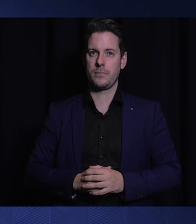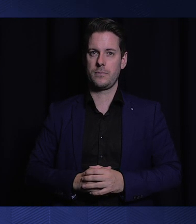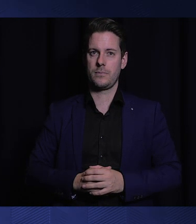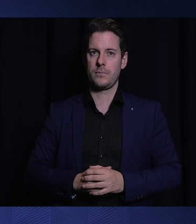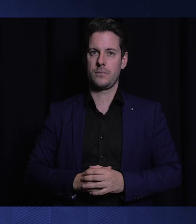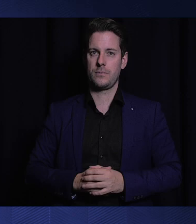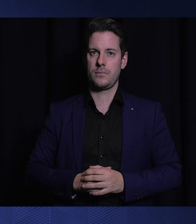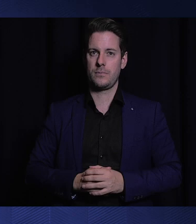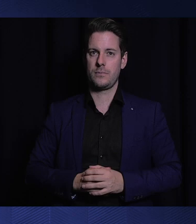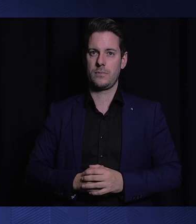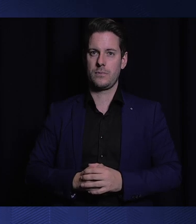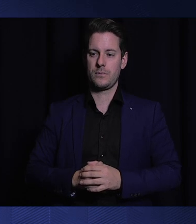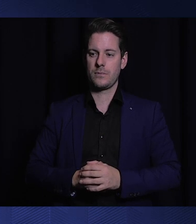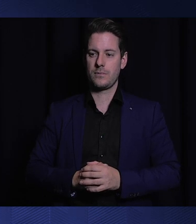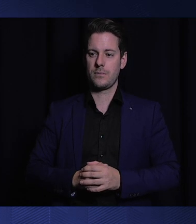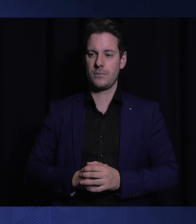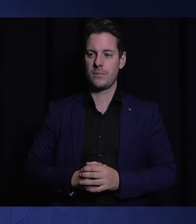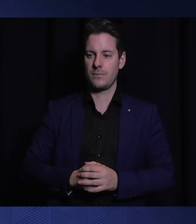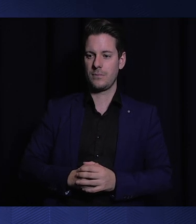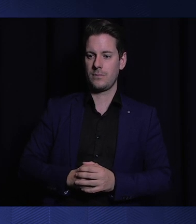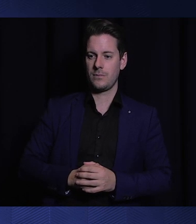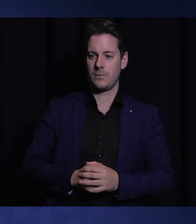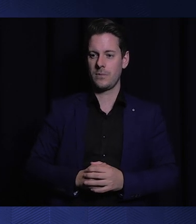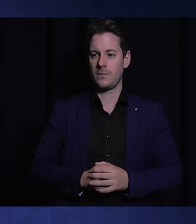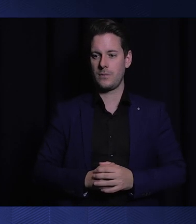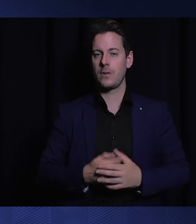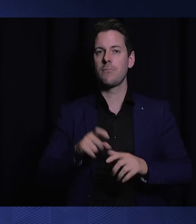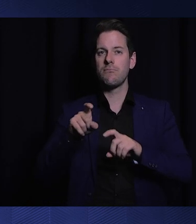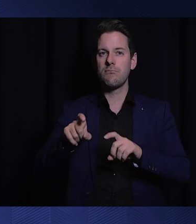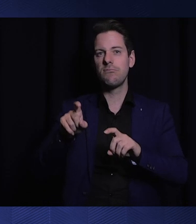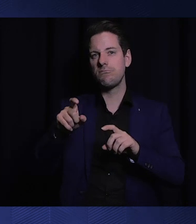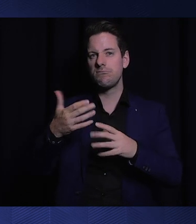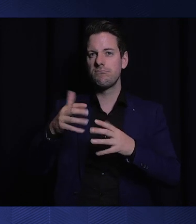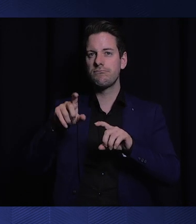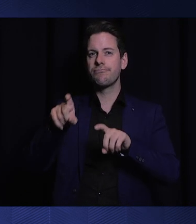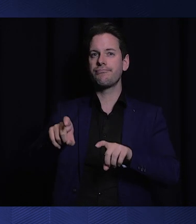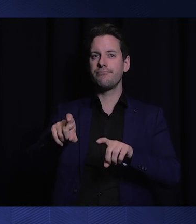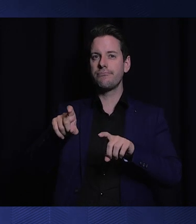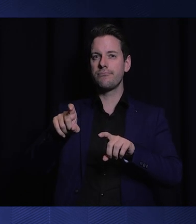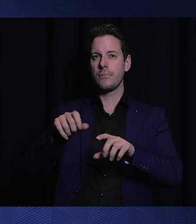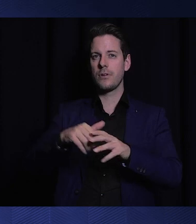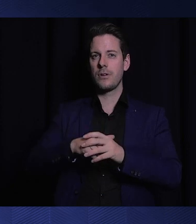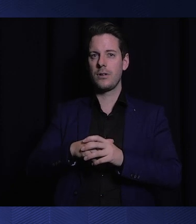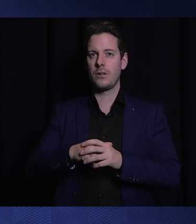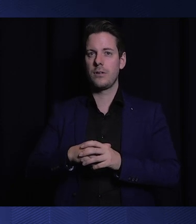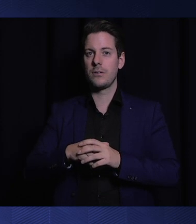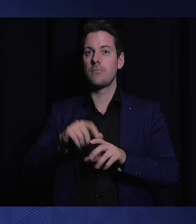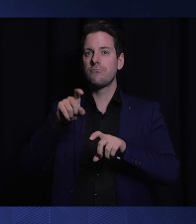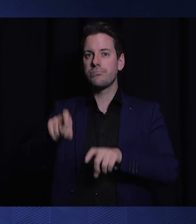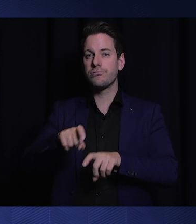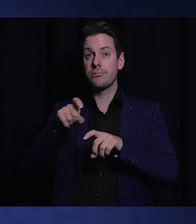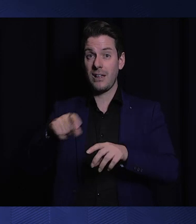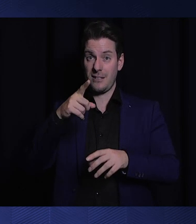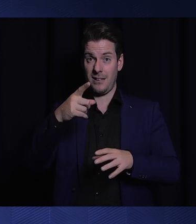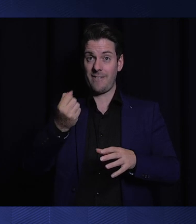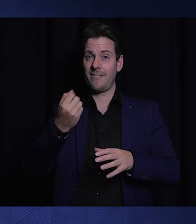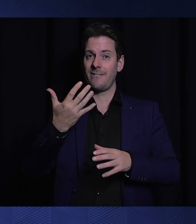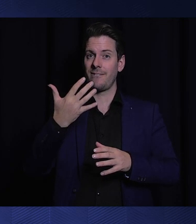been solved. Lingang has built more than 5 square kilometers parks